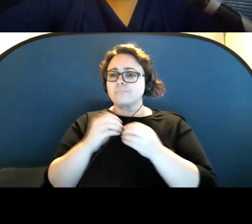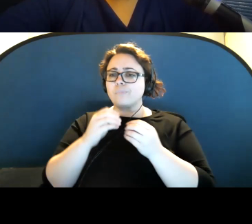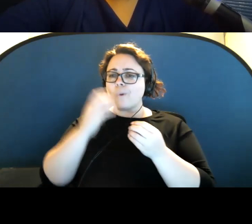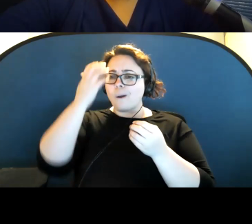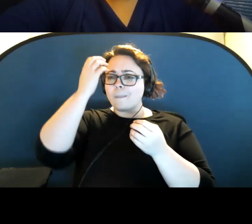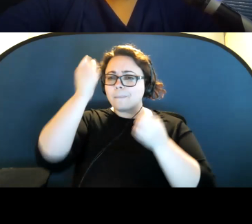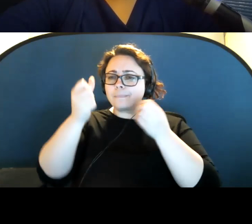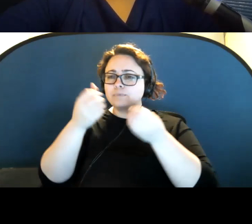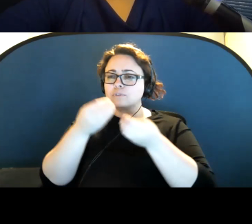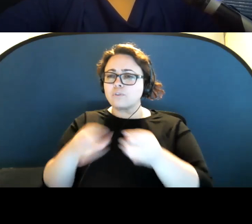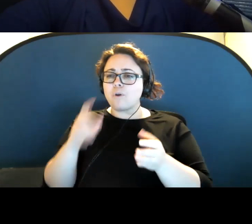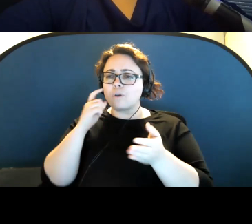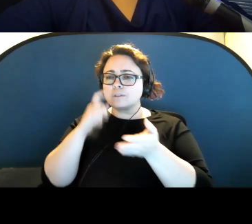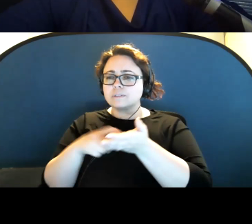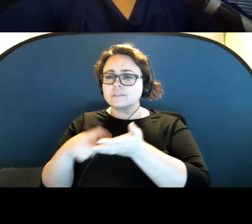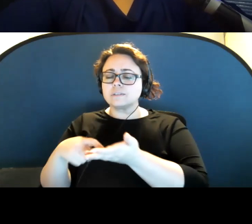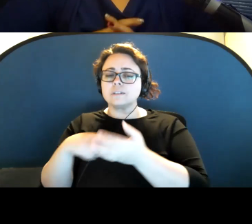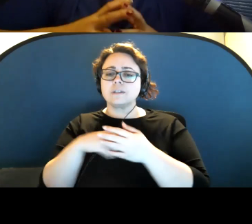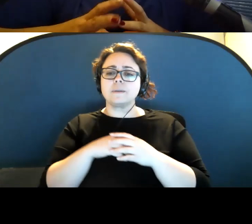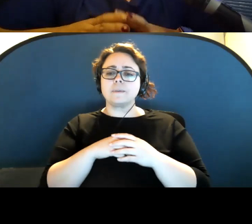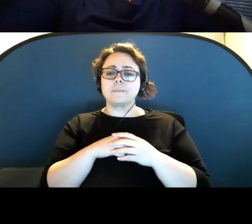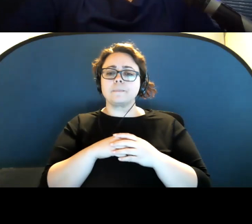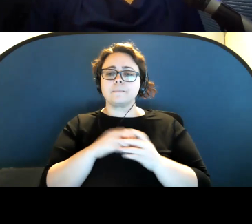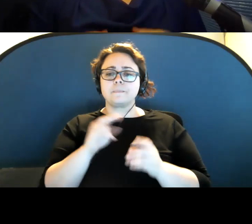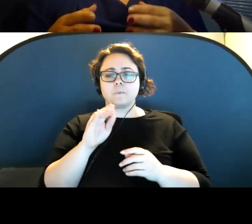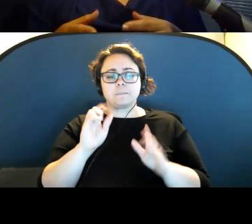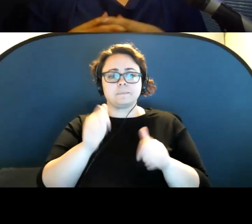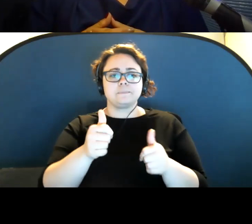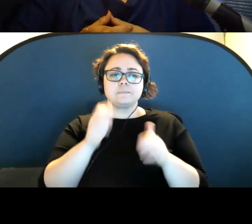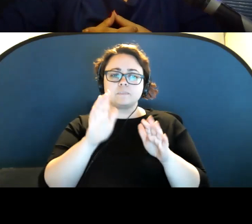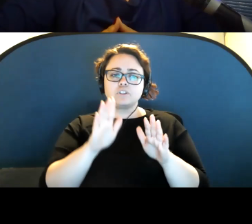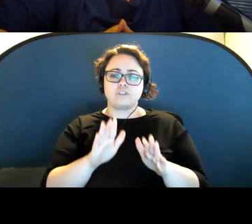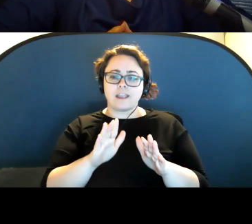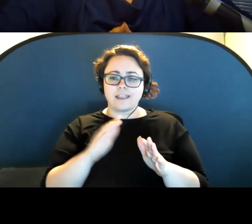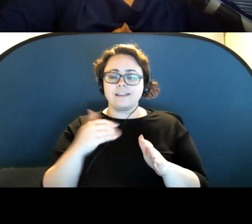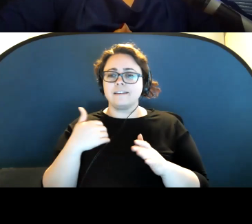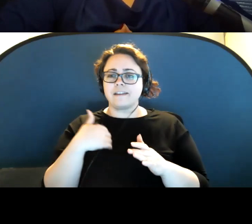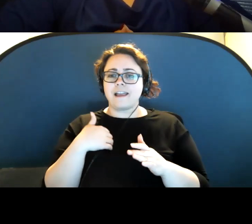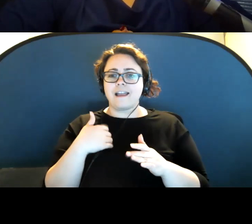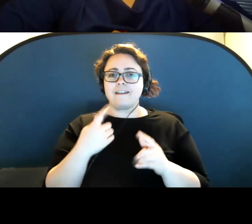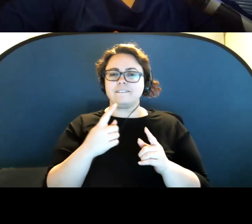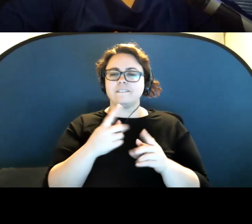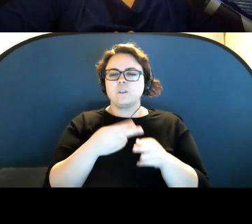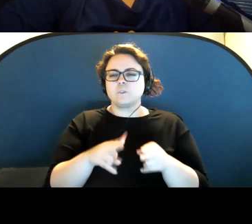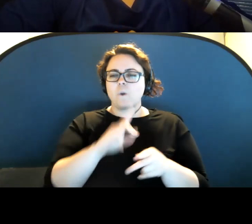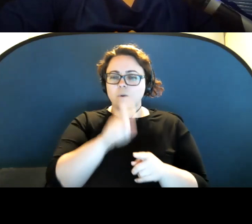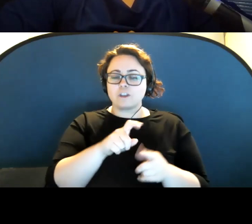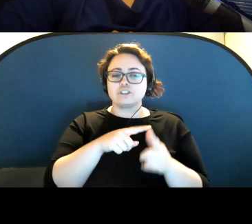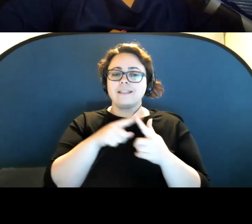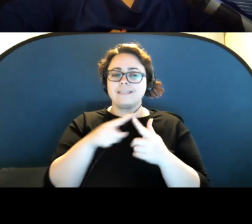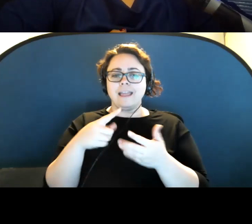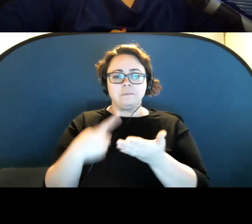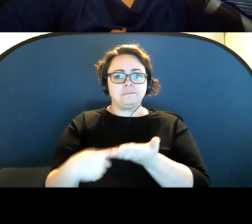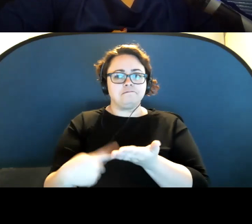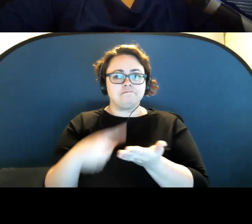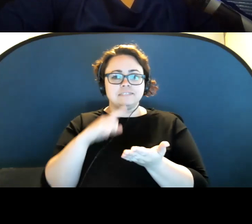complaints? Excellent. So I have kind of a quick question, then we're going to dive into one last serious one. And so someone